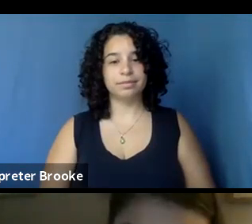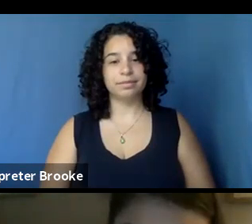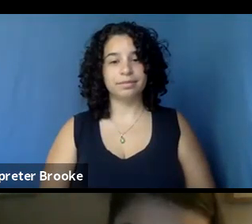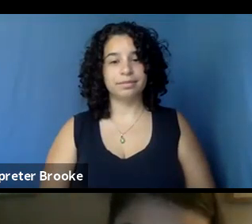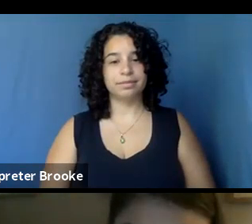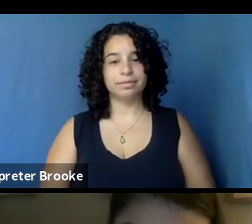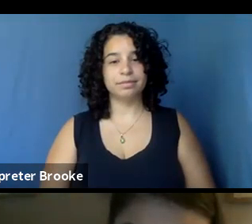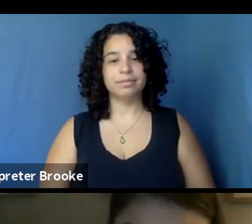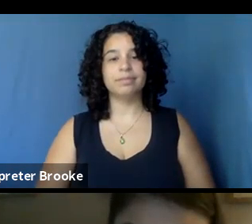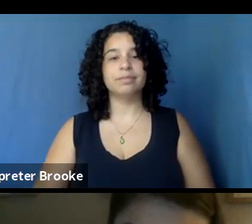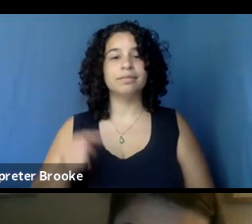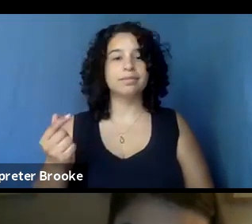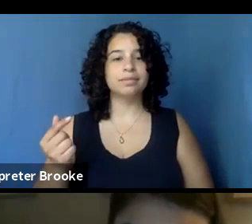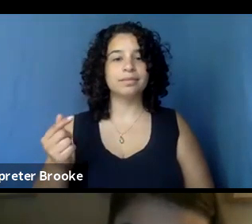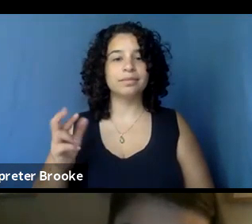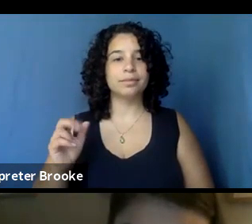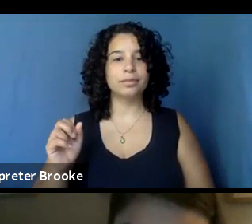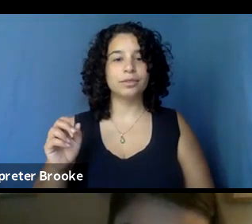This is Grant.